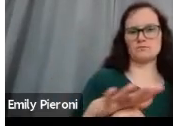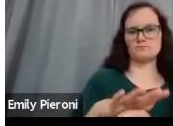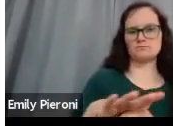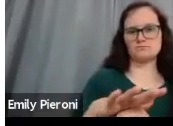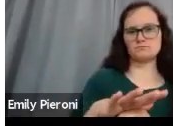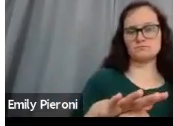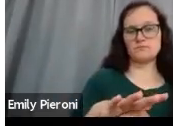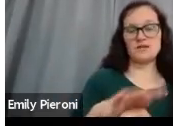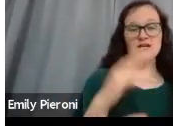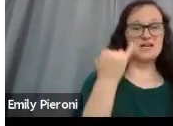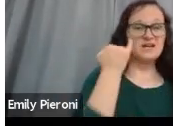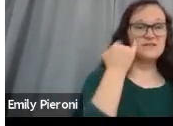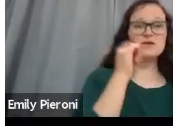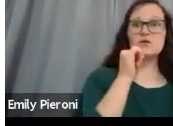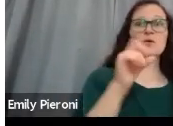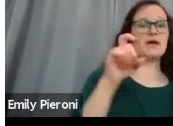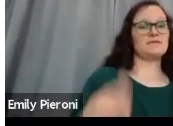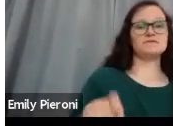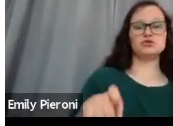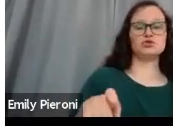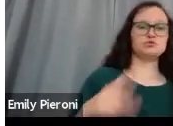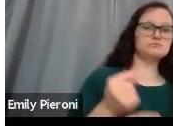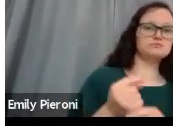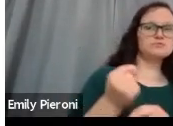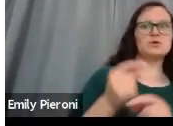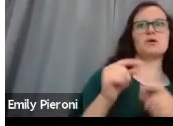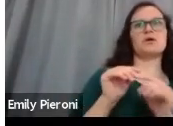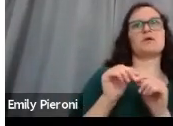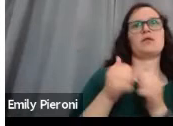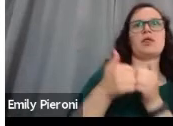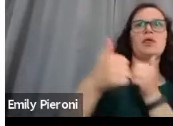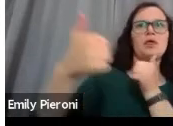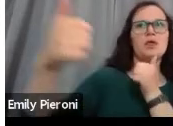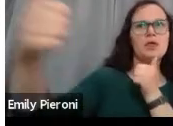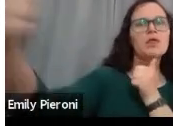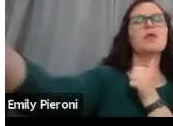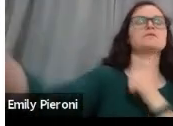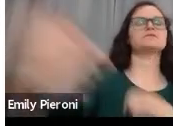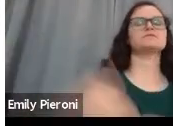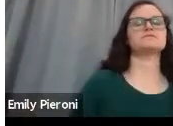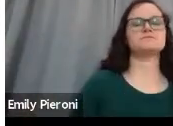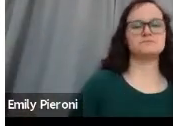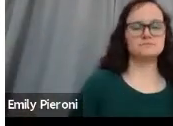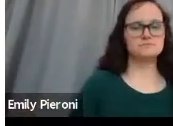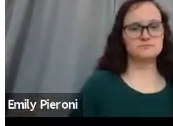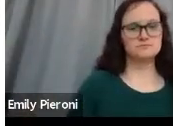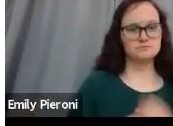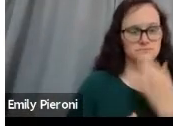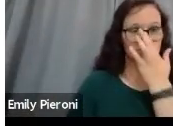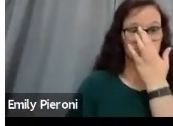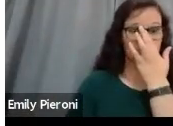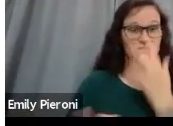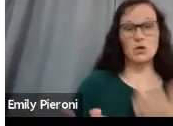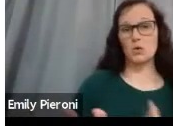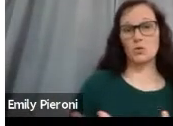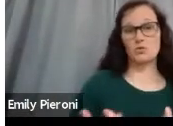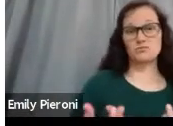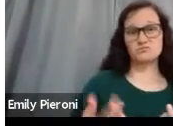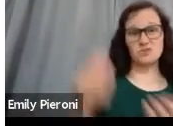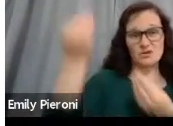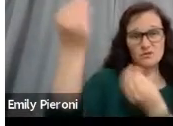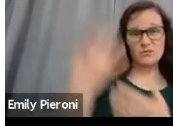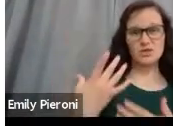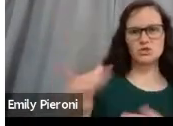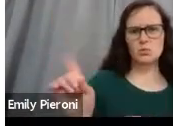to truck things out too far. So just some references on where this literature is coming from,